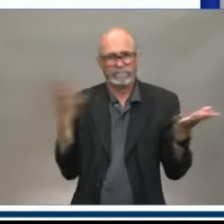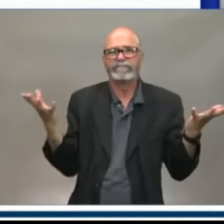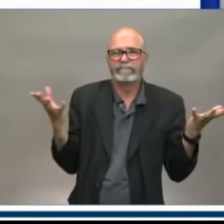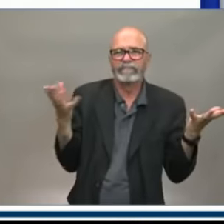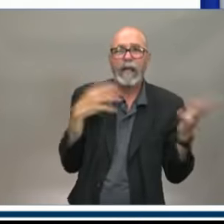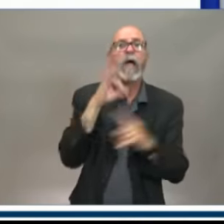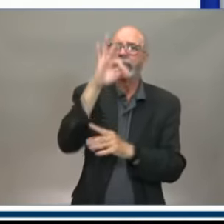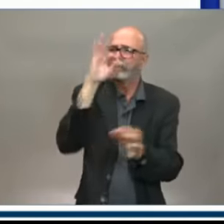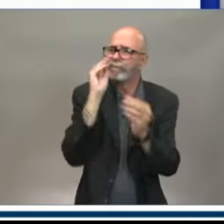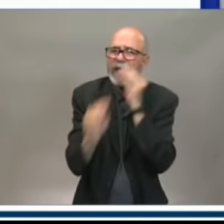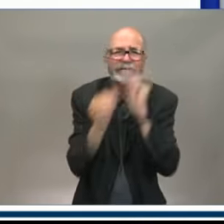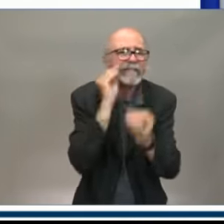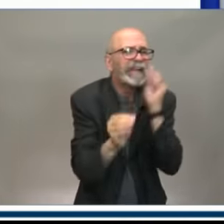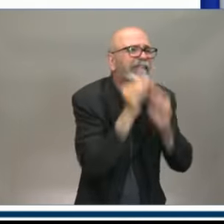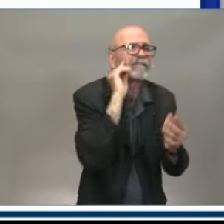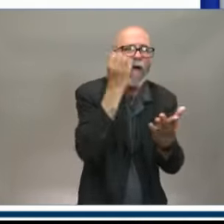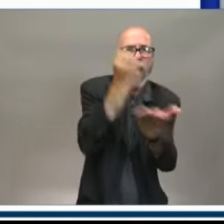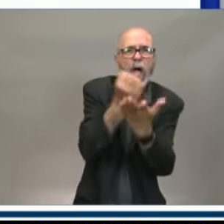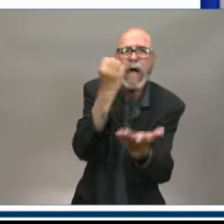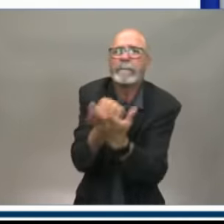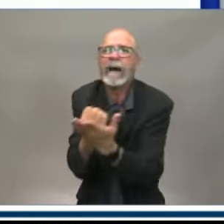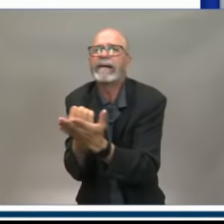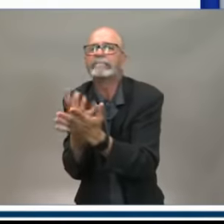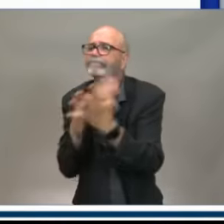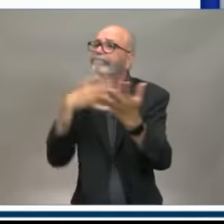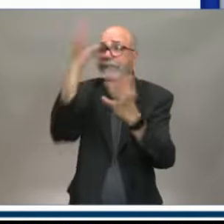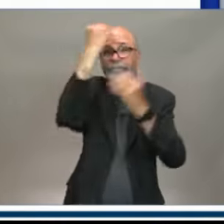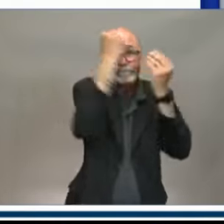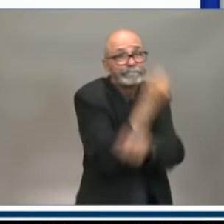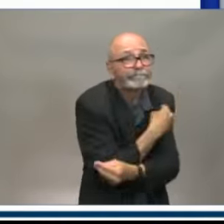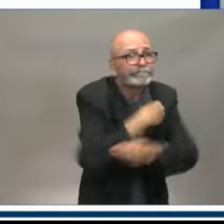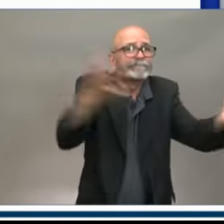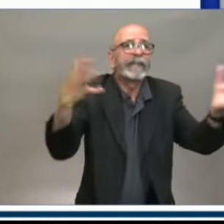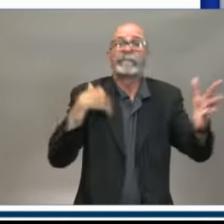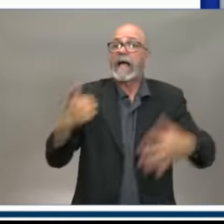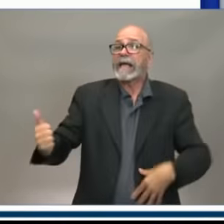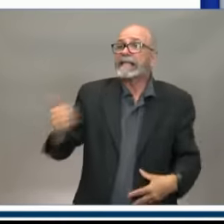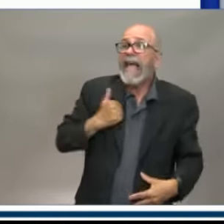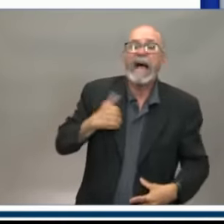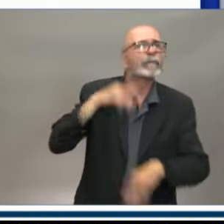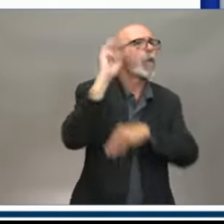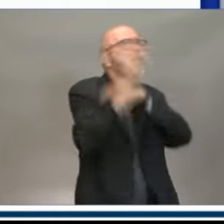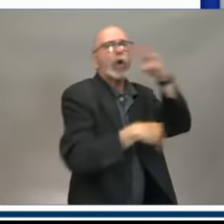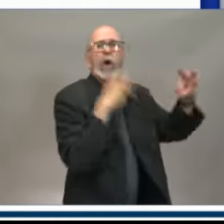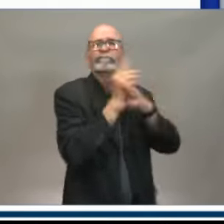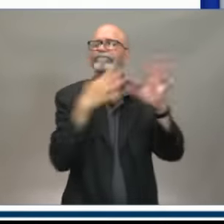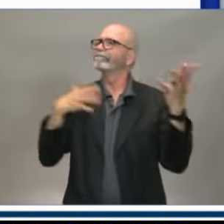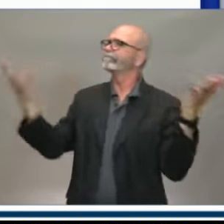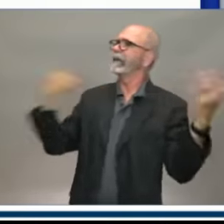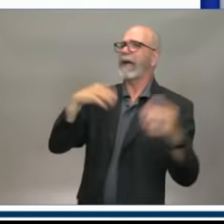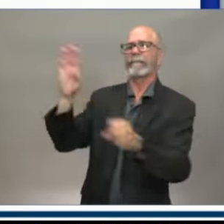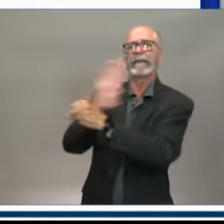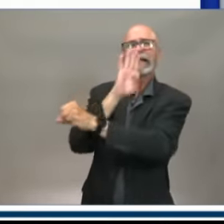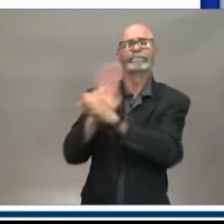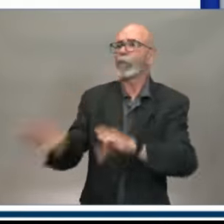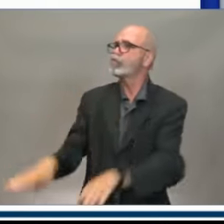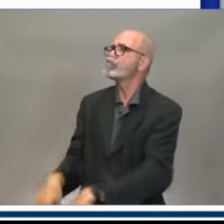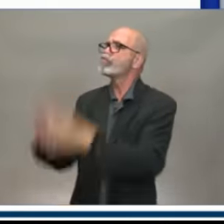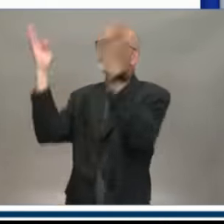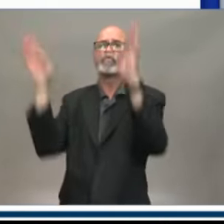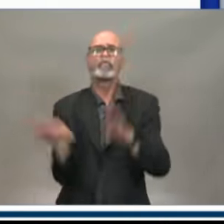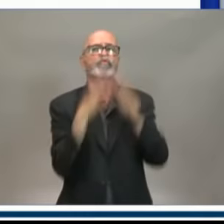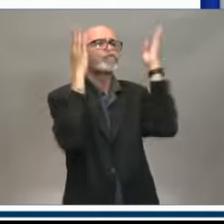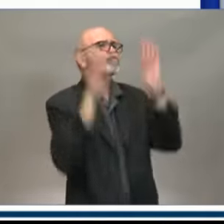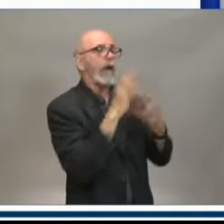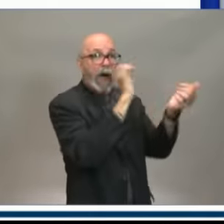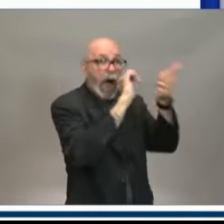but quite frankly, to send a message to Canada and the world that we're open for business and that we can compete on the global stage, and that